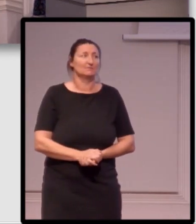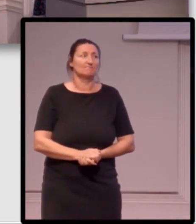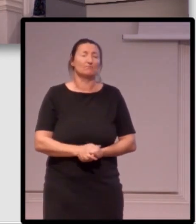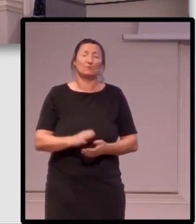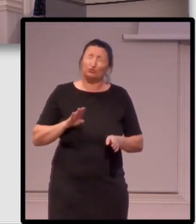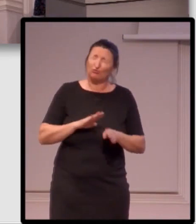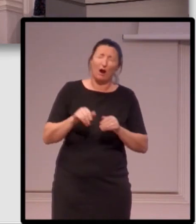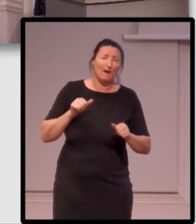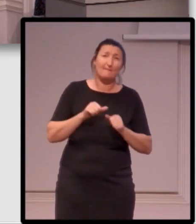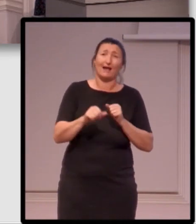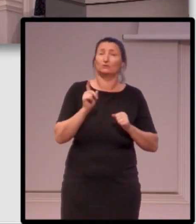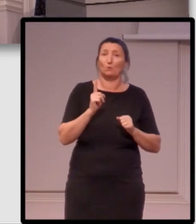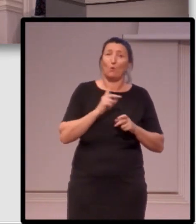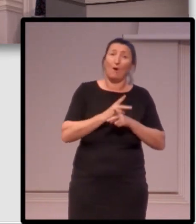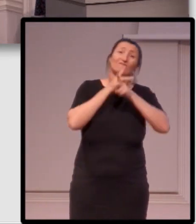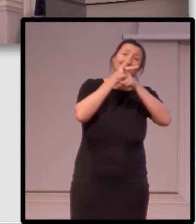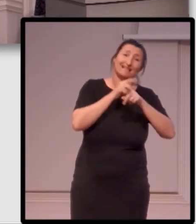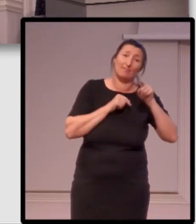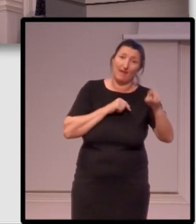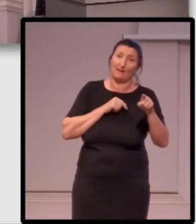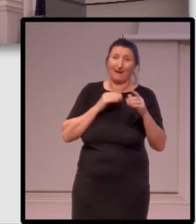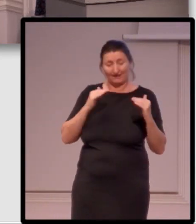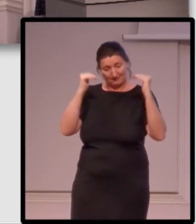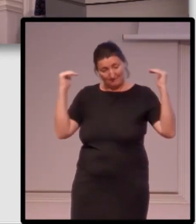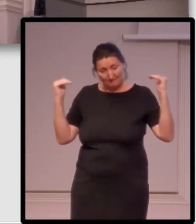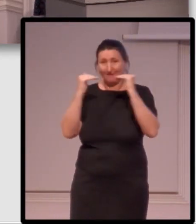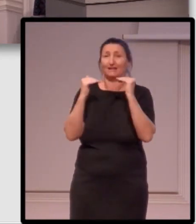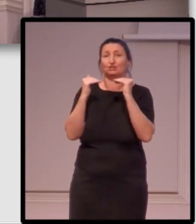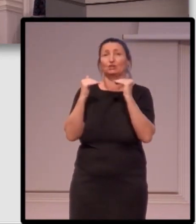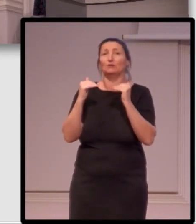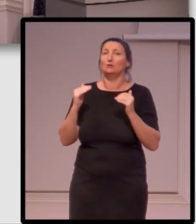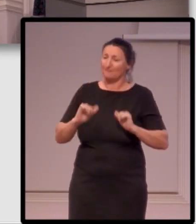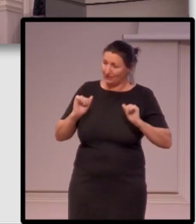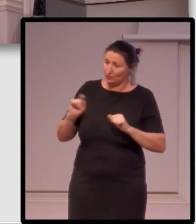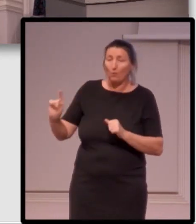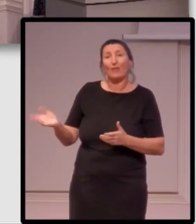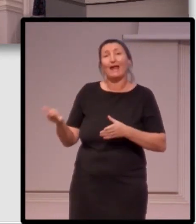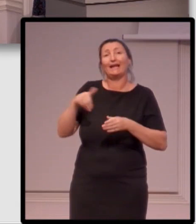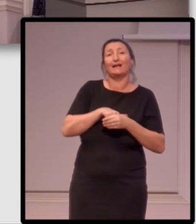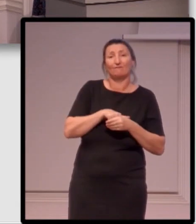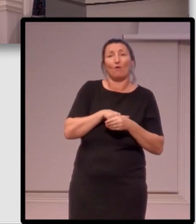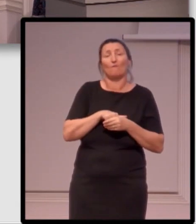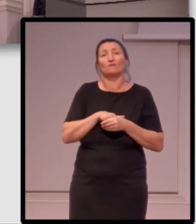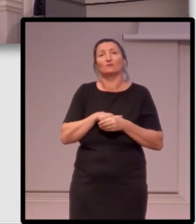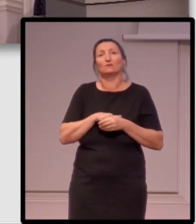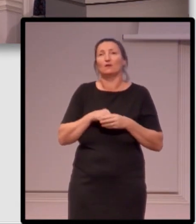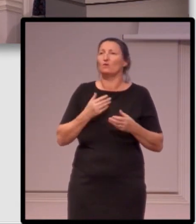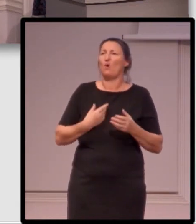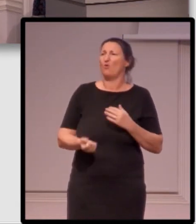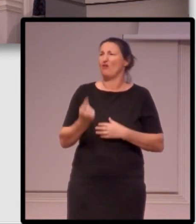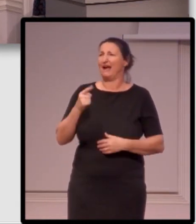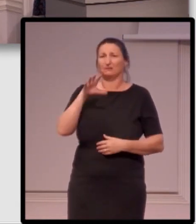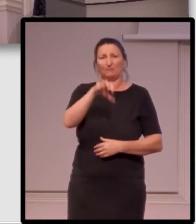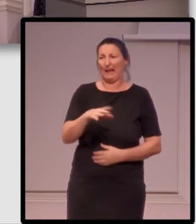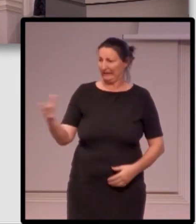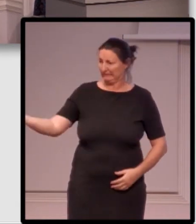to make sure that we visit them where they're at, to make sure that actually they can be engaged. It's not about bringing them to a random organisation